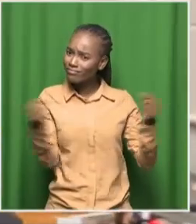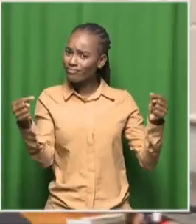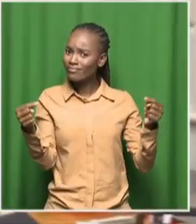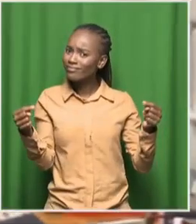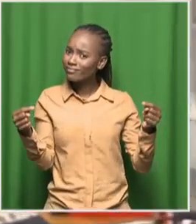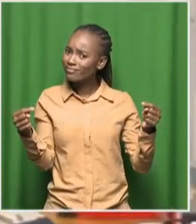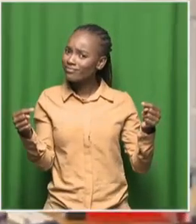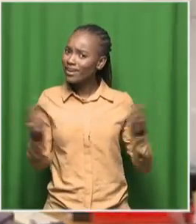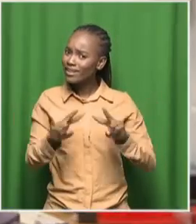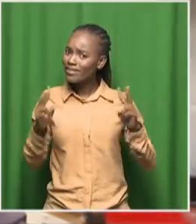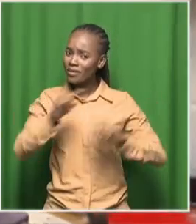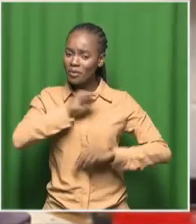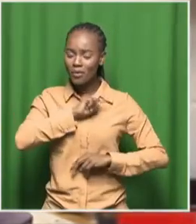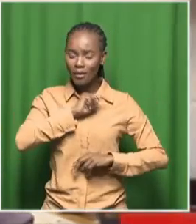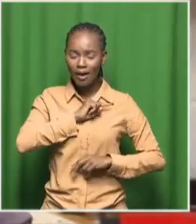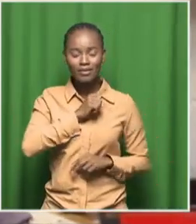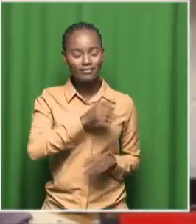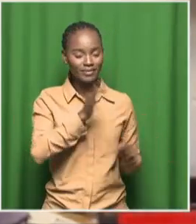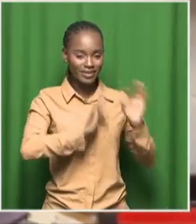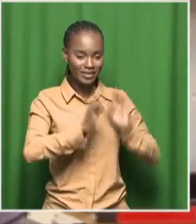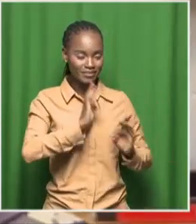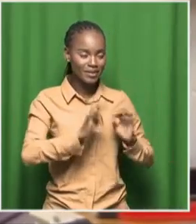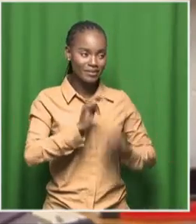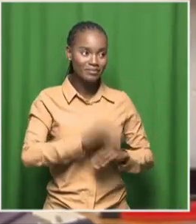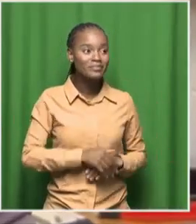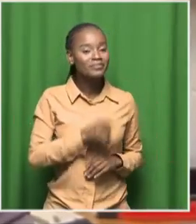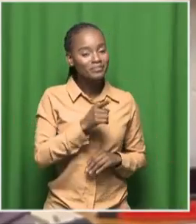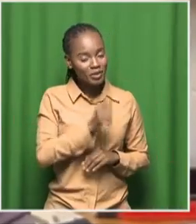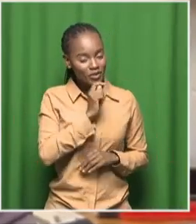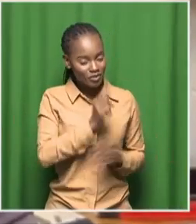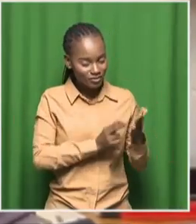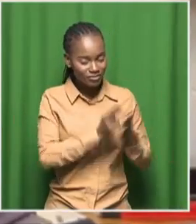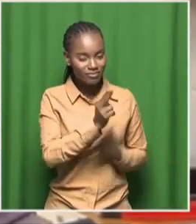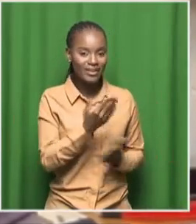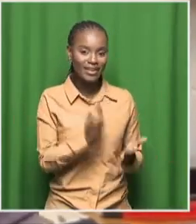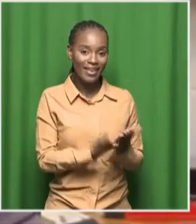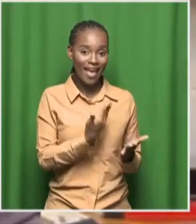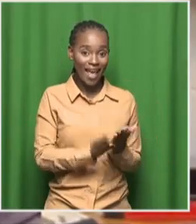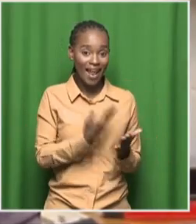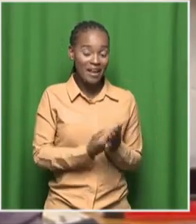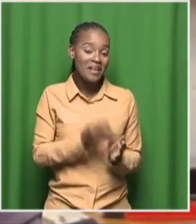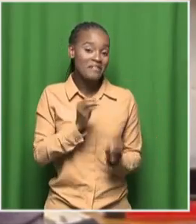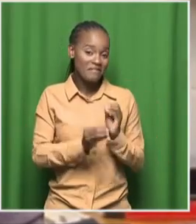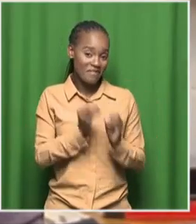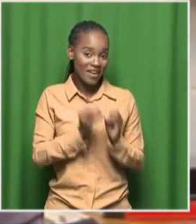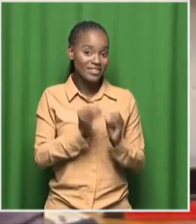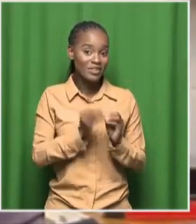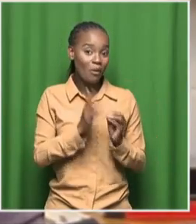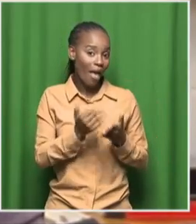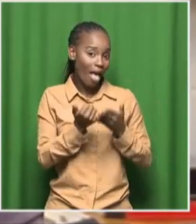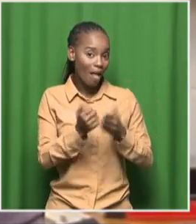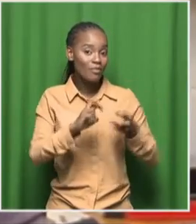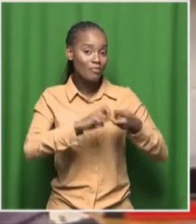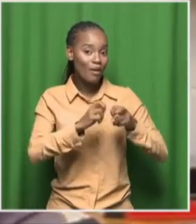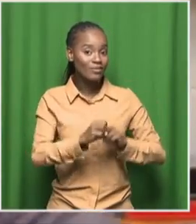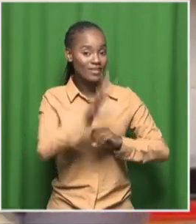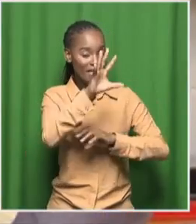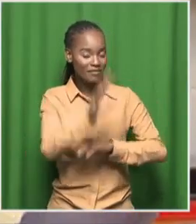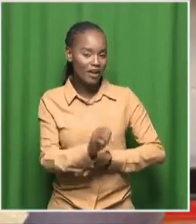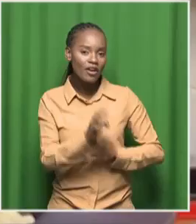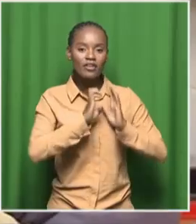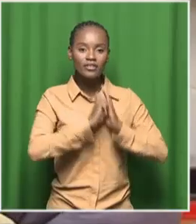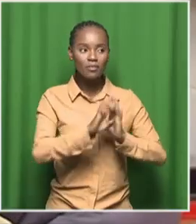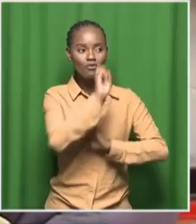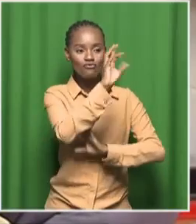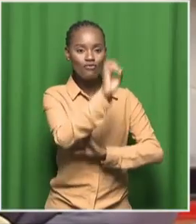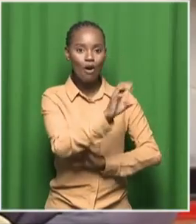move around, if for example, if there's low shading and then we can have one with solar panel, we can just mount it there temporarily and it will control the traffic.